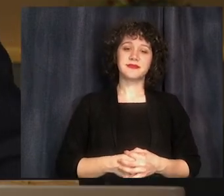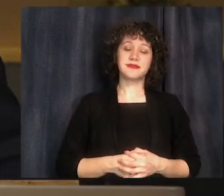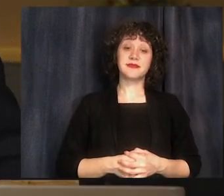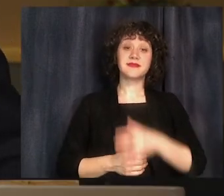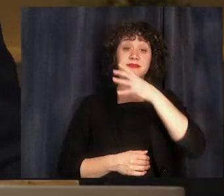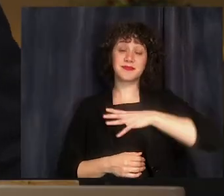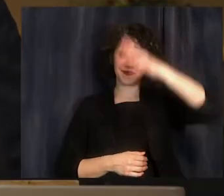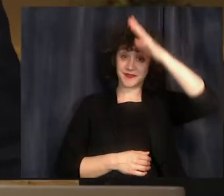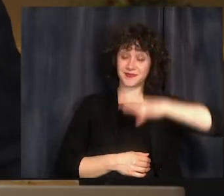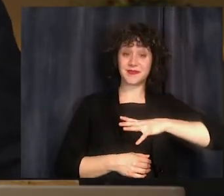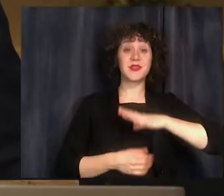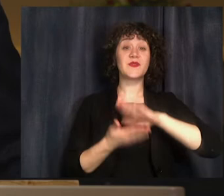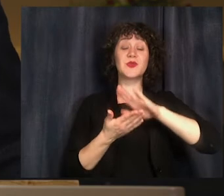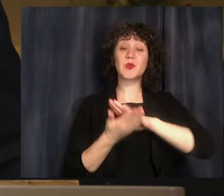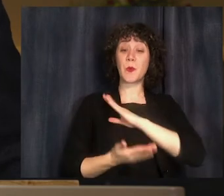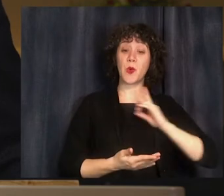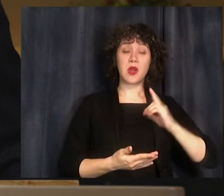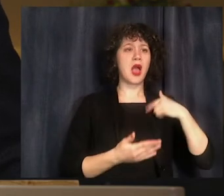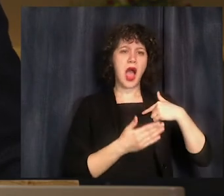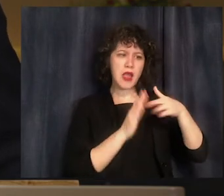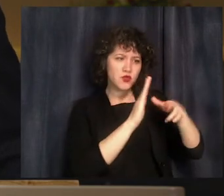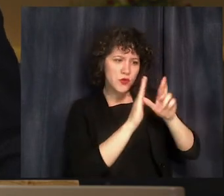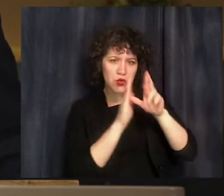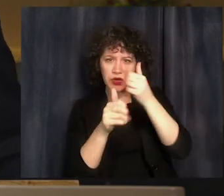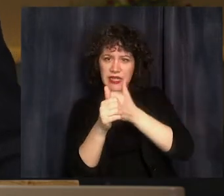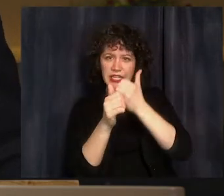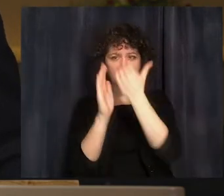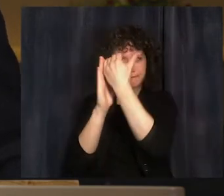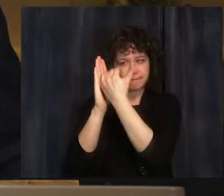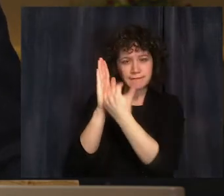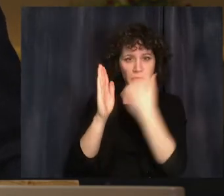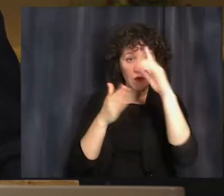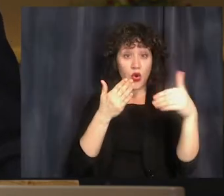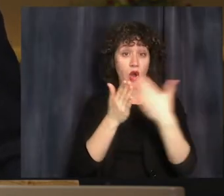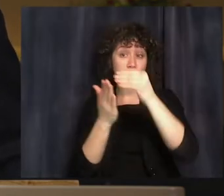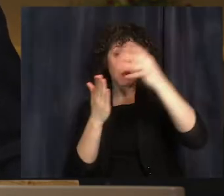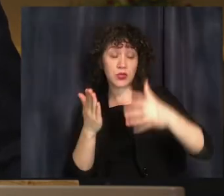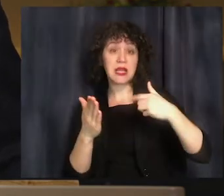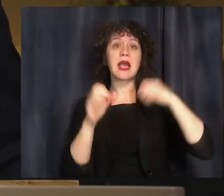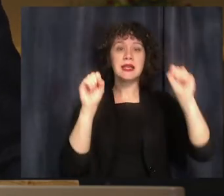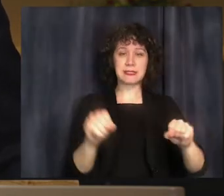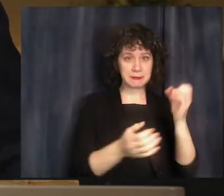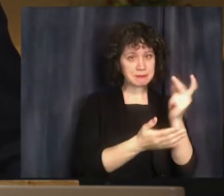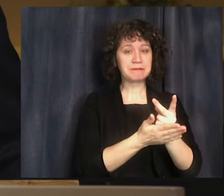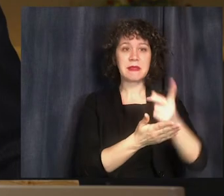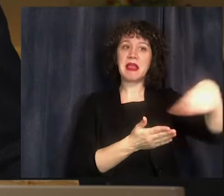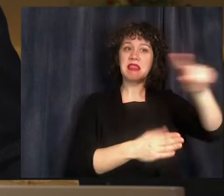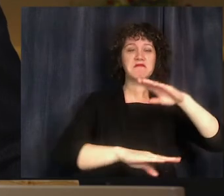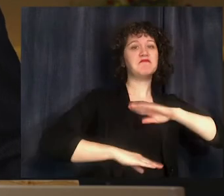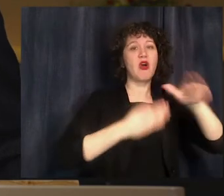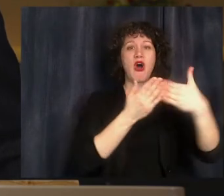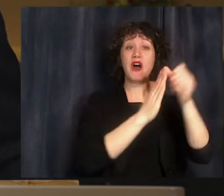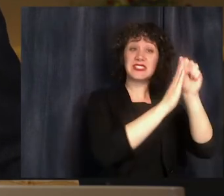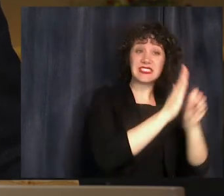Ladies and gentlemen of our school board, I have reviewed each of the transcripts of the students you are about to meet and can certify that they have met all of the